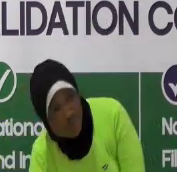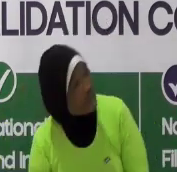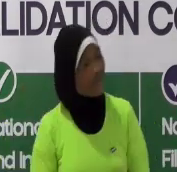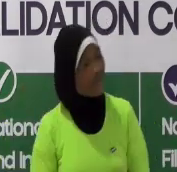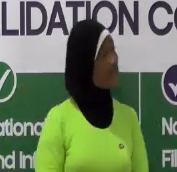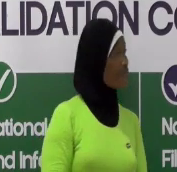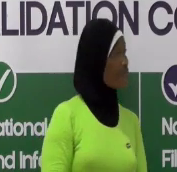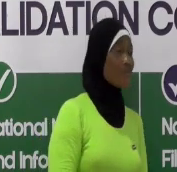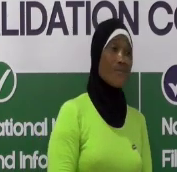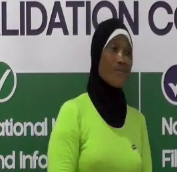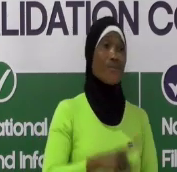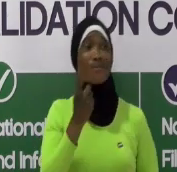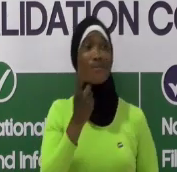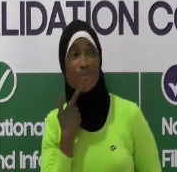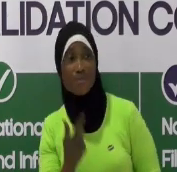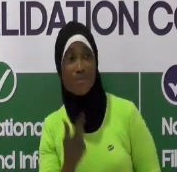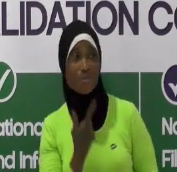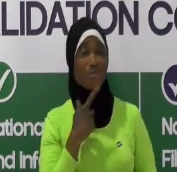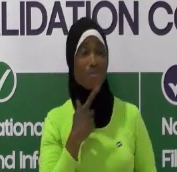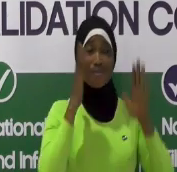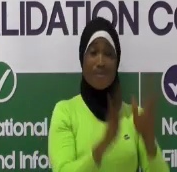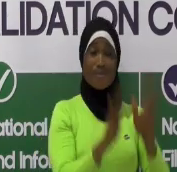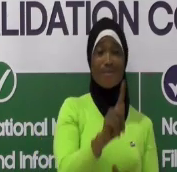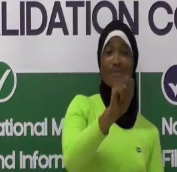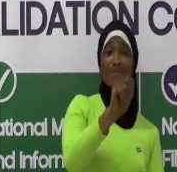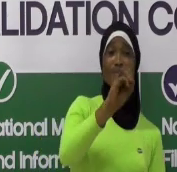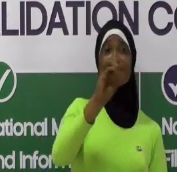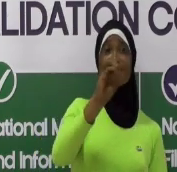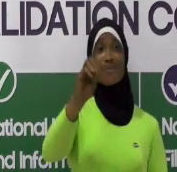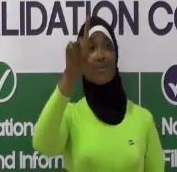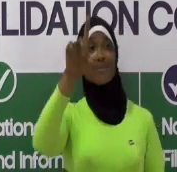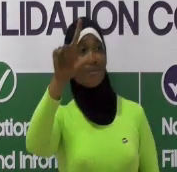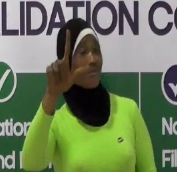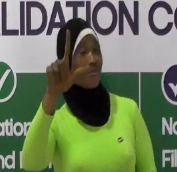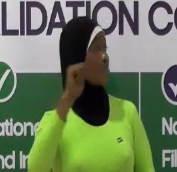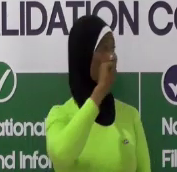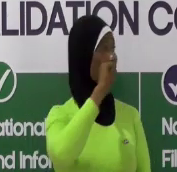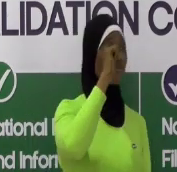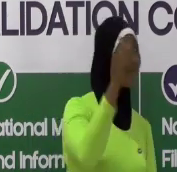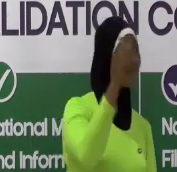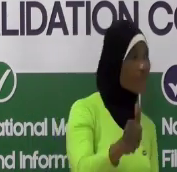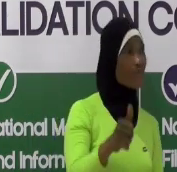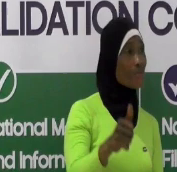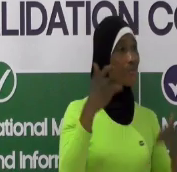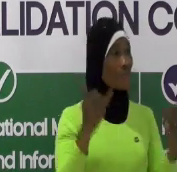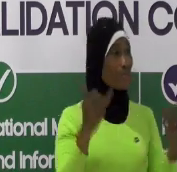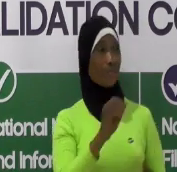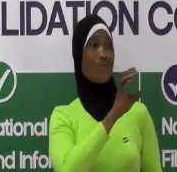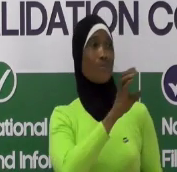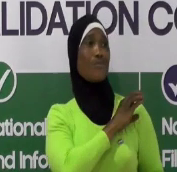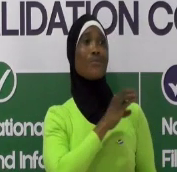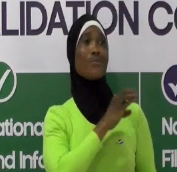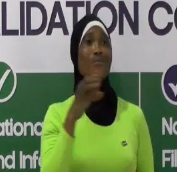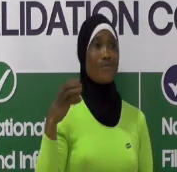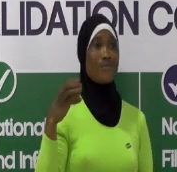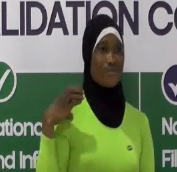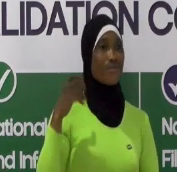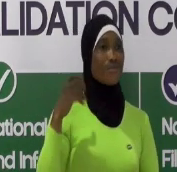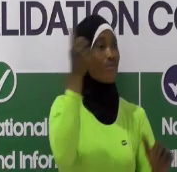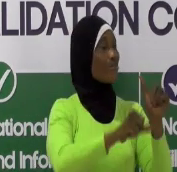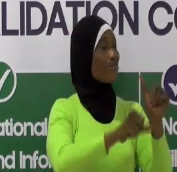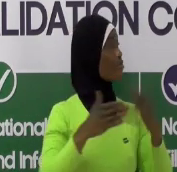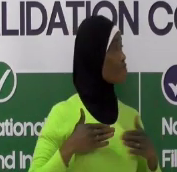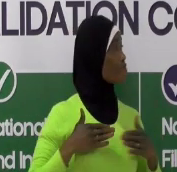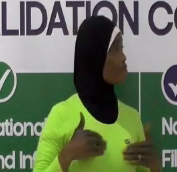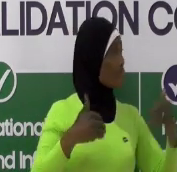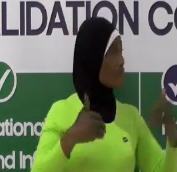some tools to buy. Well, we discussed it now with the executive, you know, all Manigera representatives, that the executive now